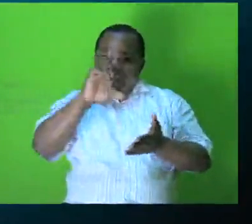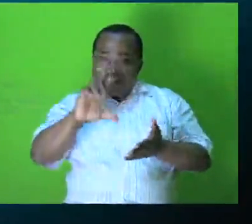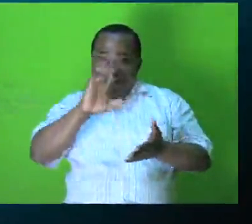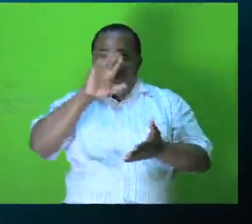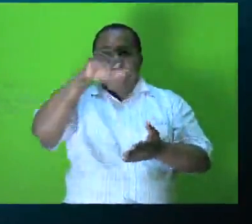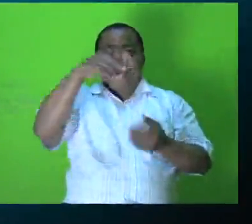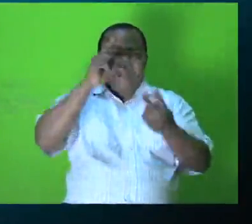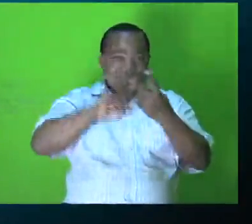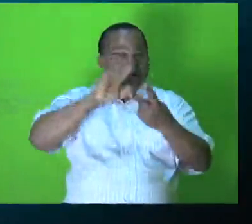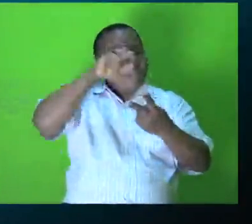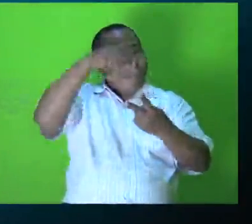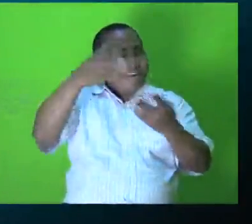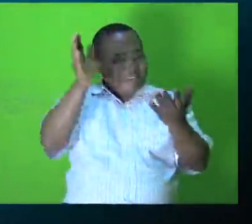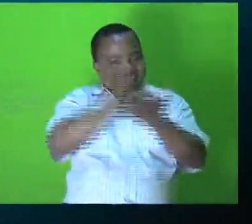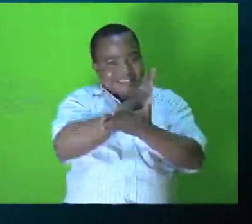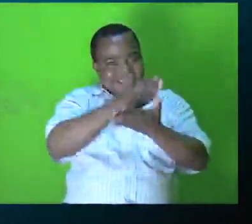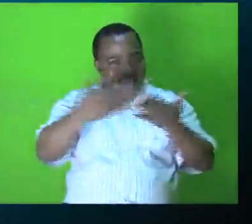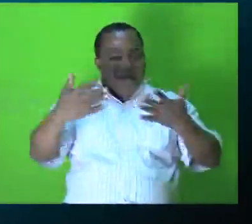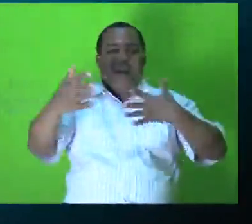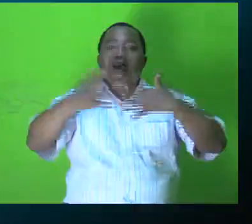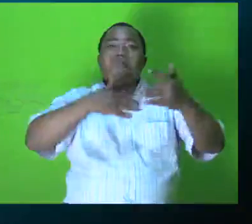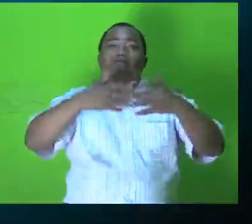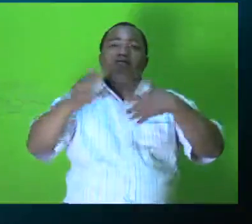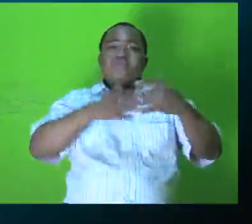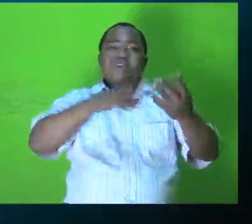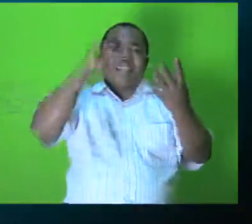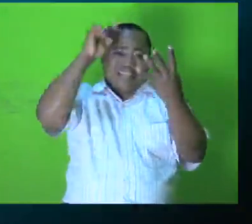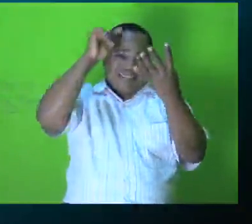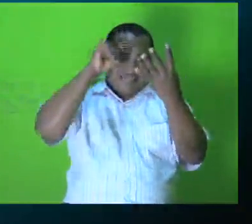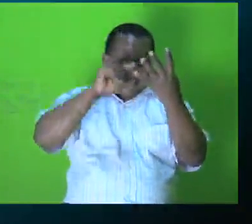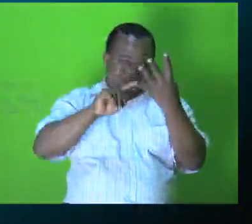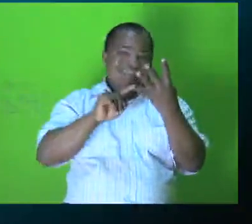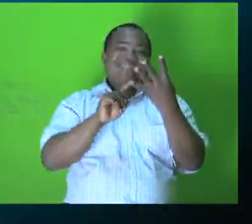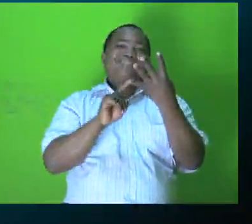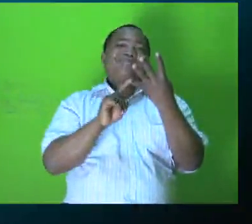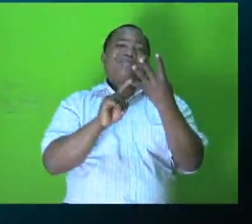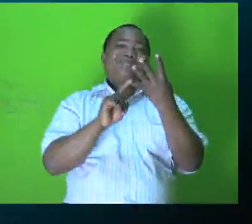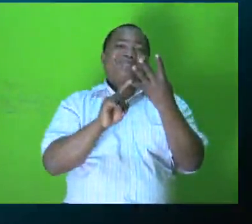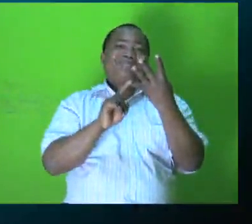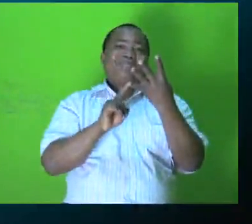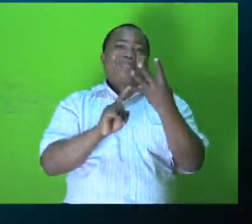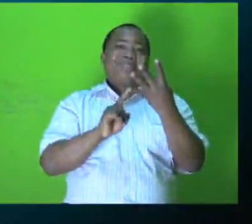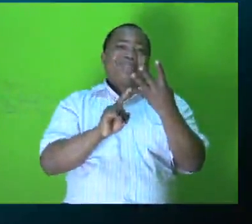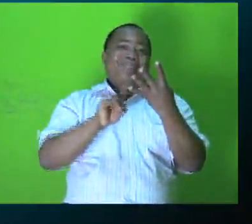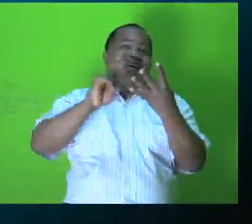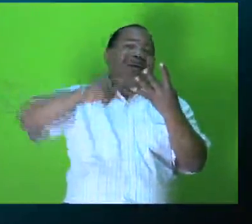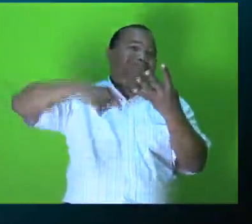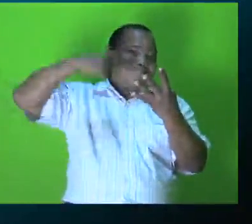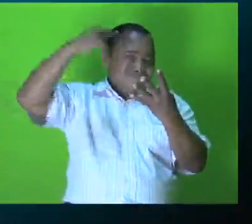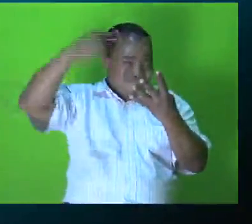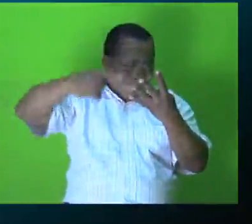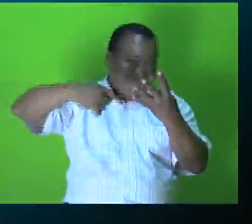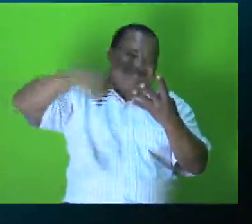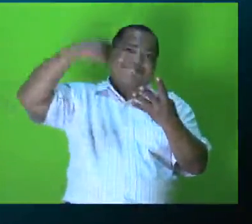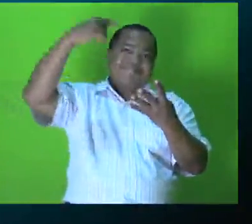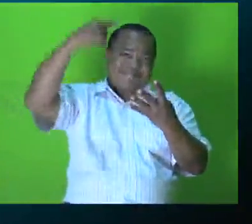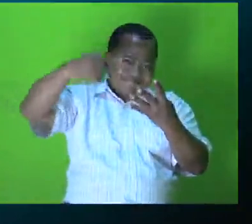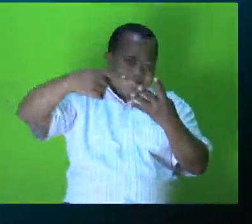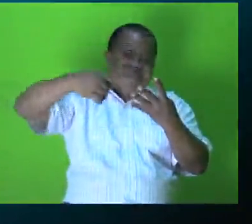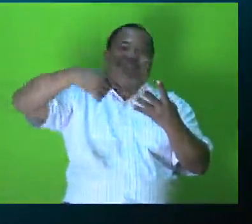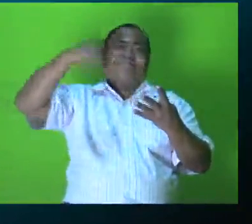then divide to make four cells. And so on, and so